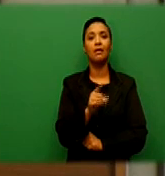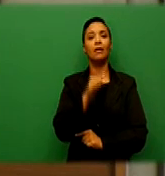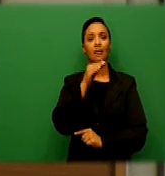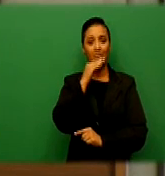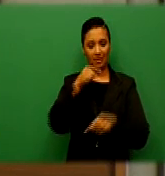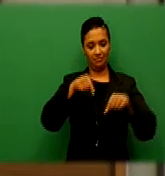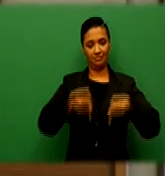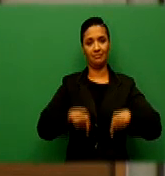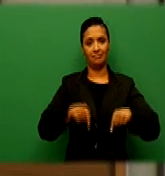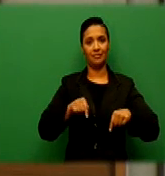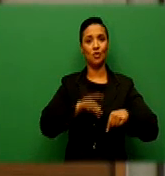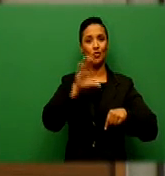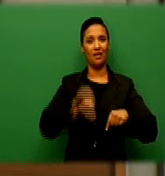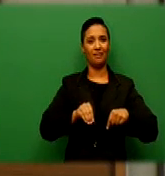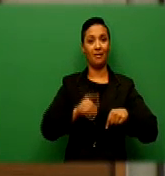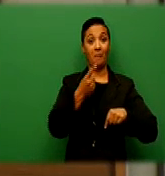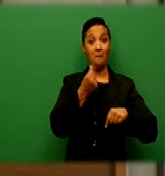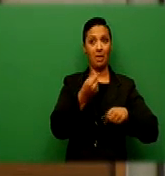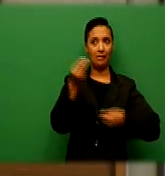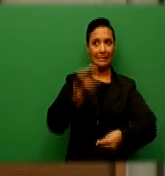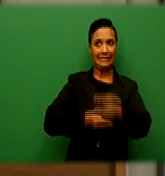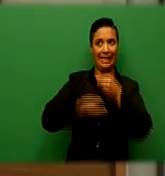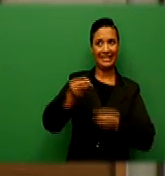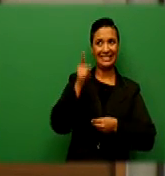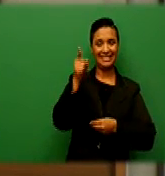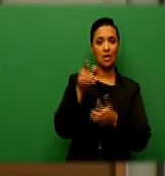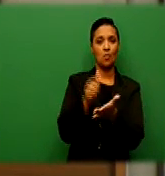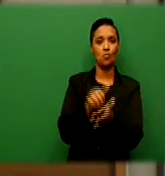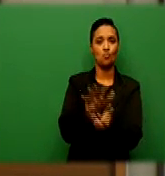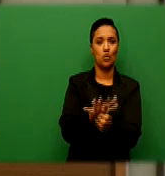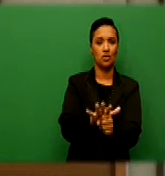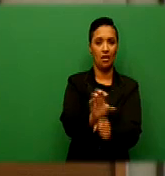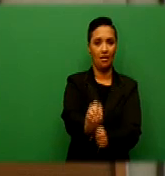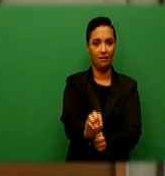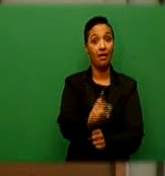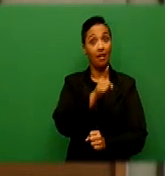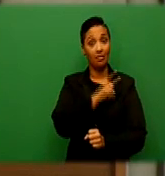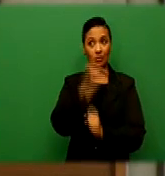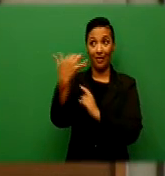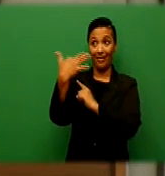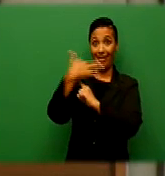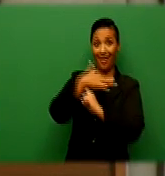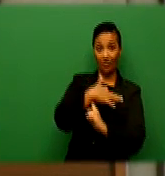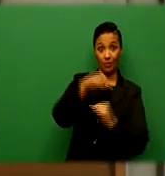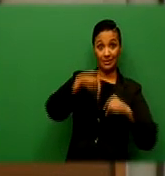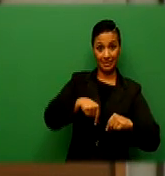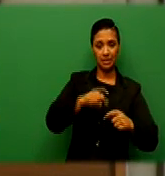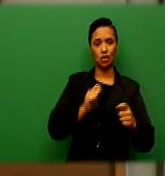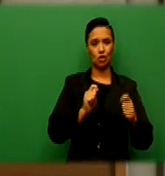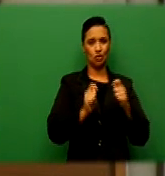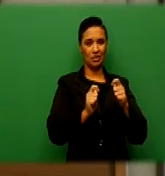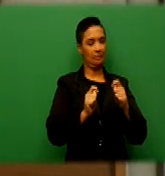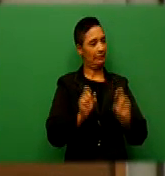driven by the exchange rate and all the pass-through that comes through into the domestic price formation.